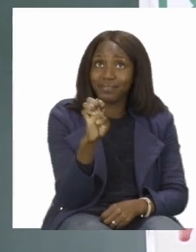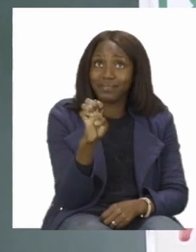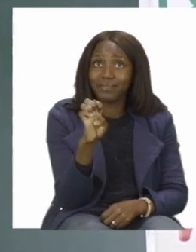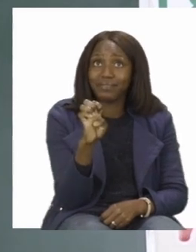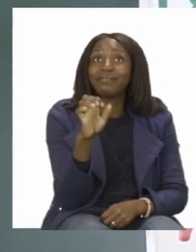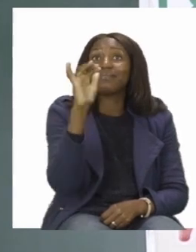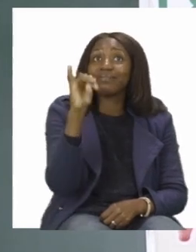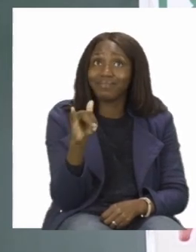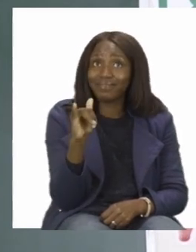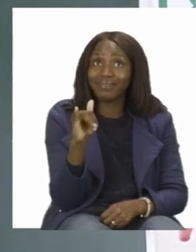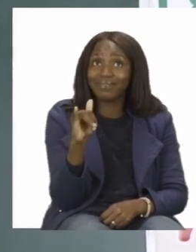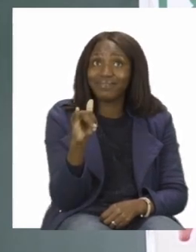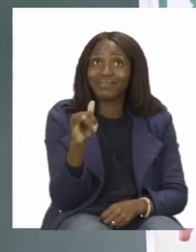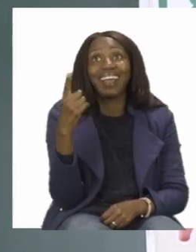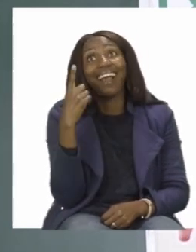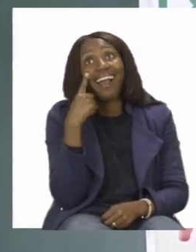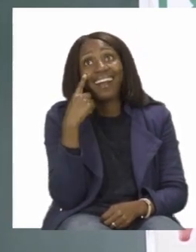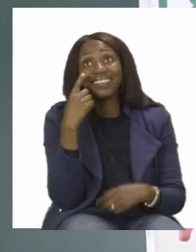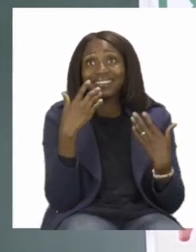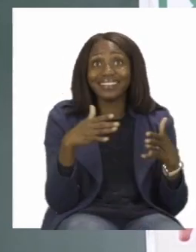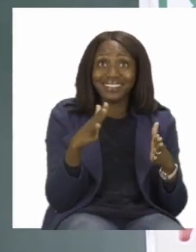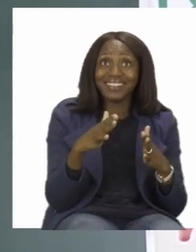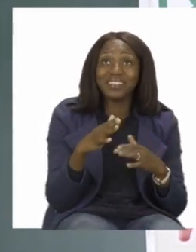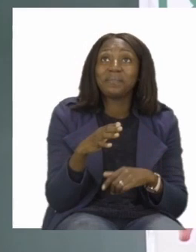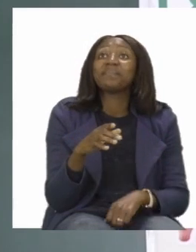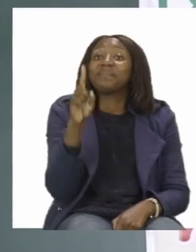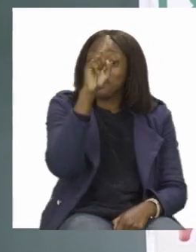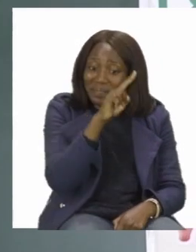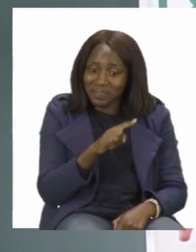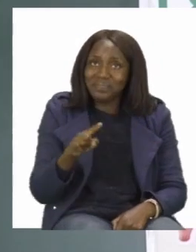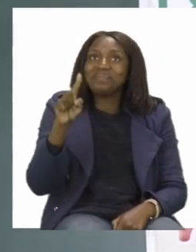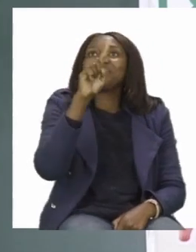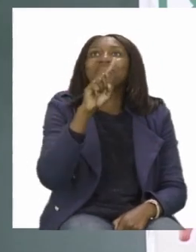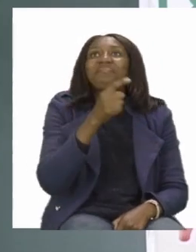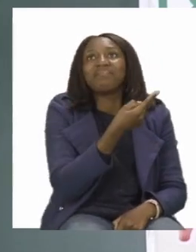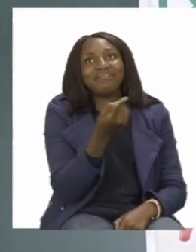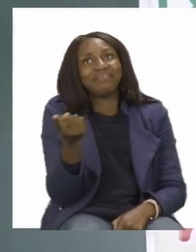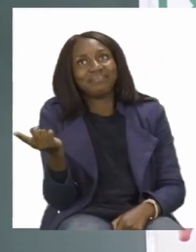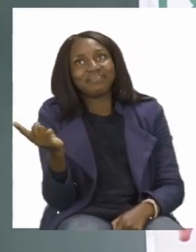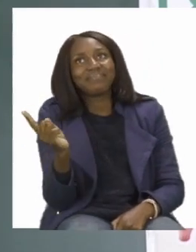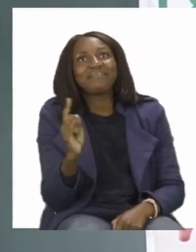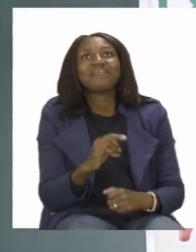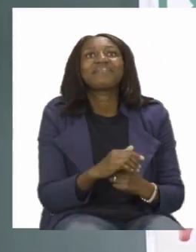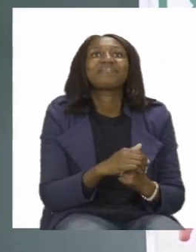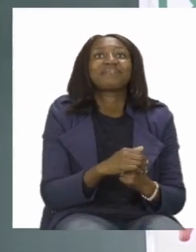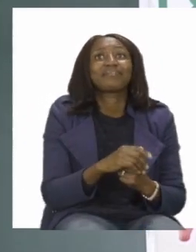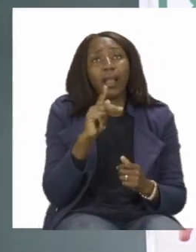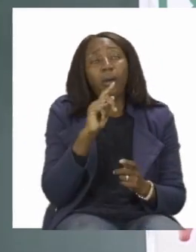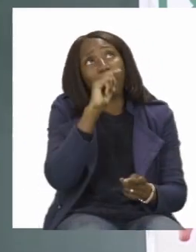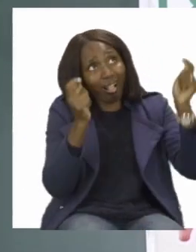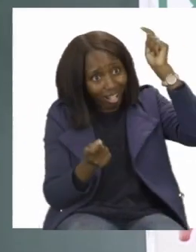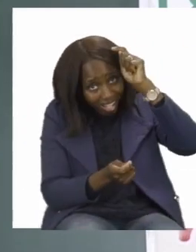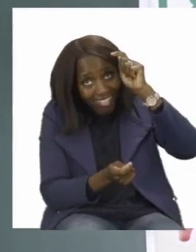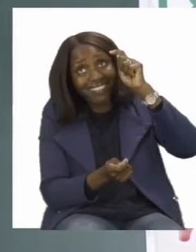E and a Y. So we have found our they. And again, it's one of those reverse